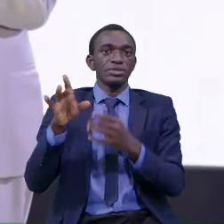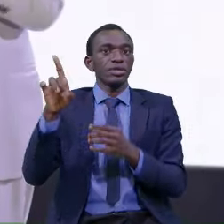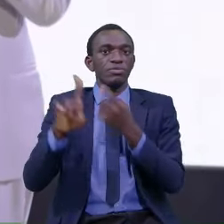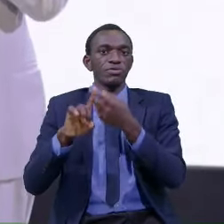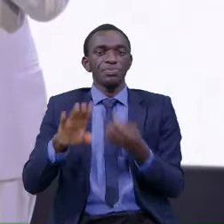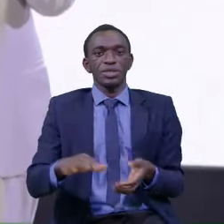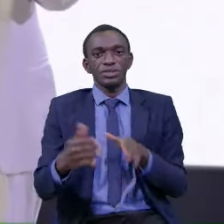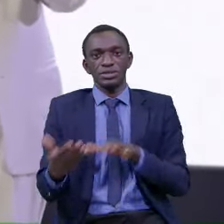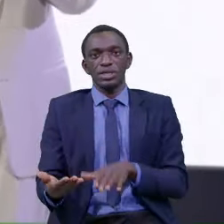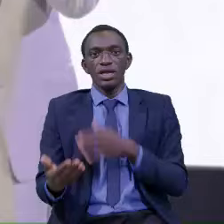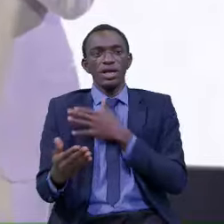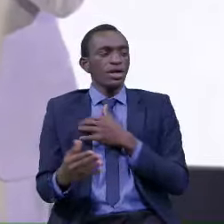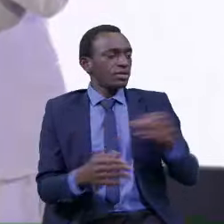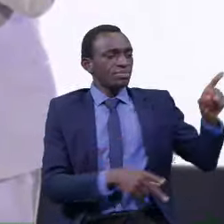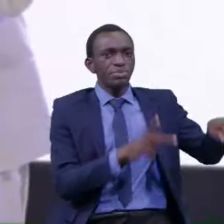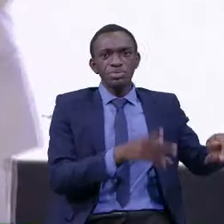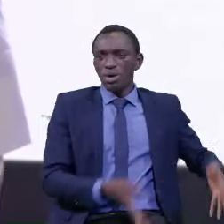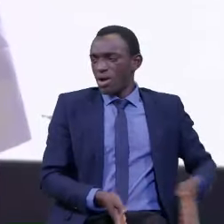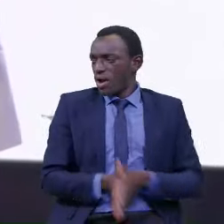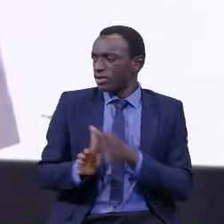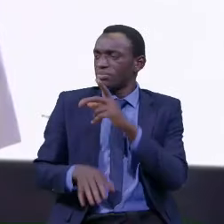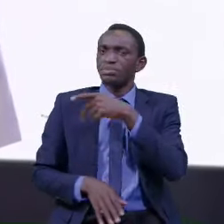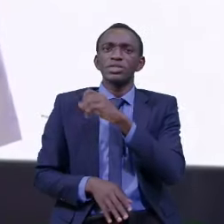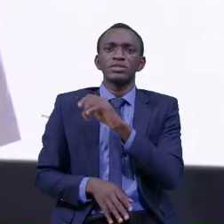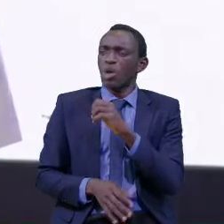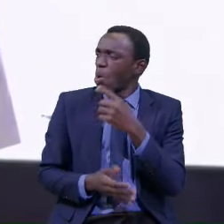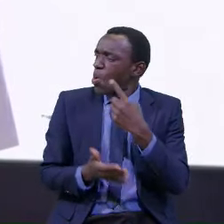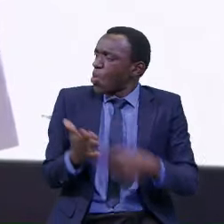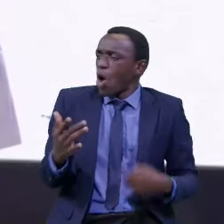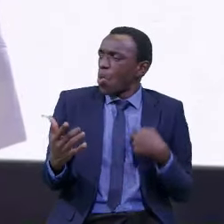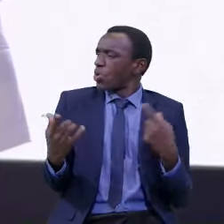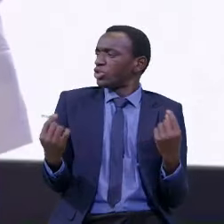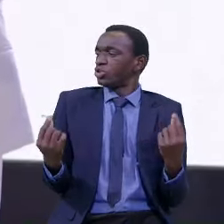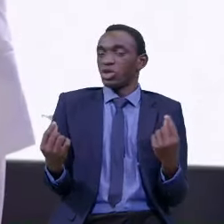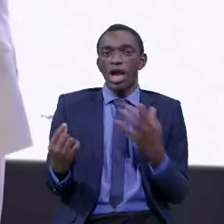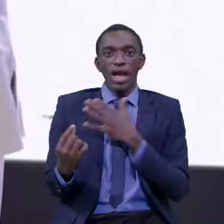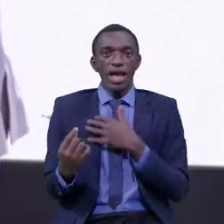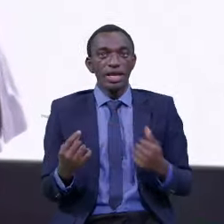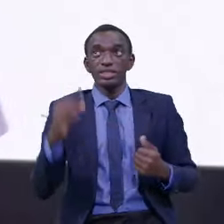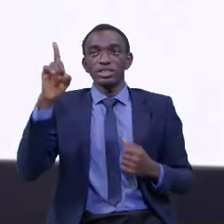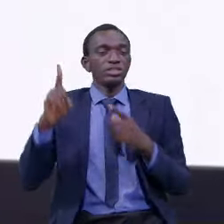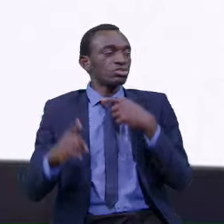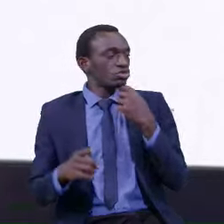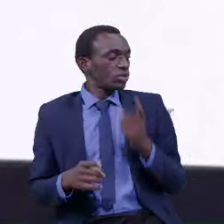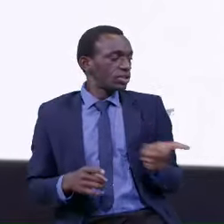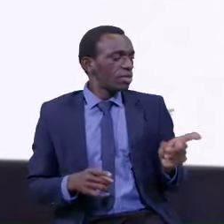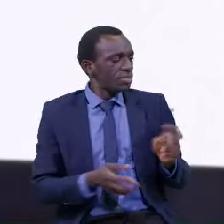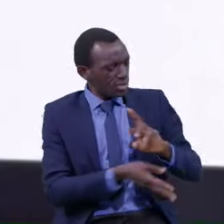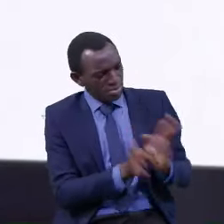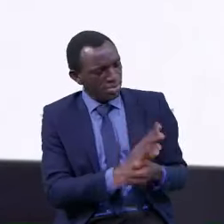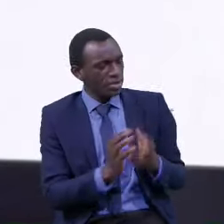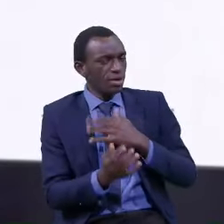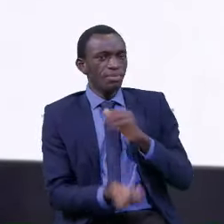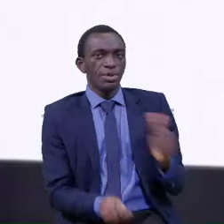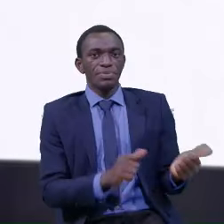what shall we do? And he told them, repent and be baptized in the name of Jesus, and you shall receive the gift of the